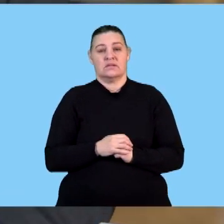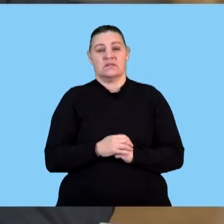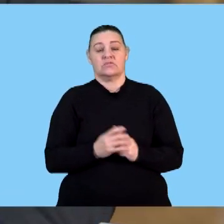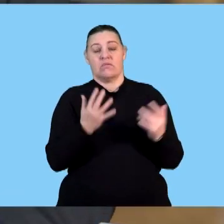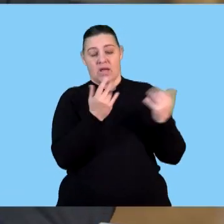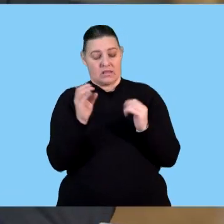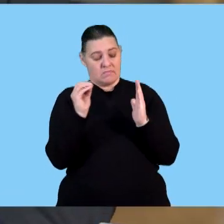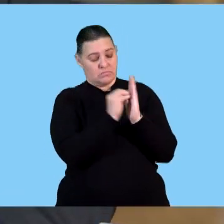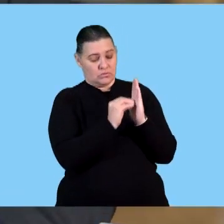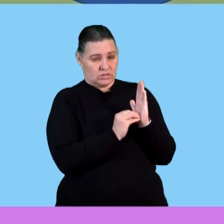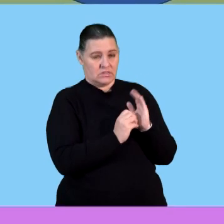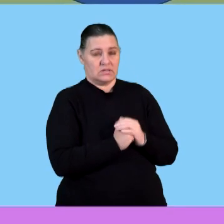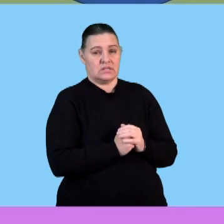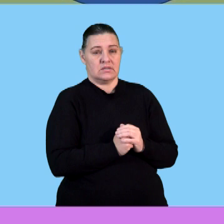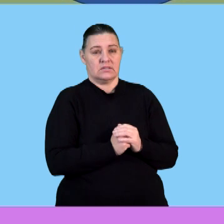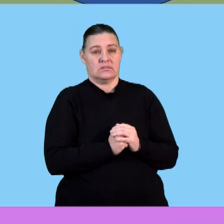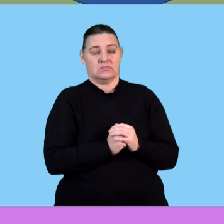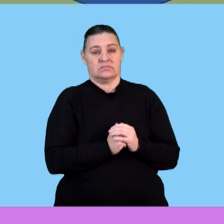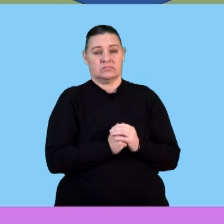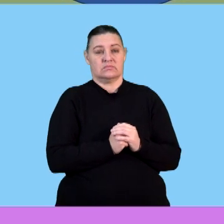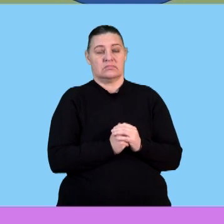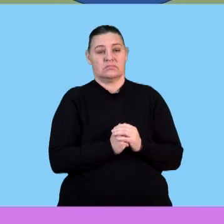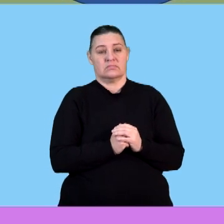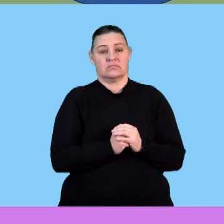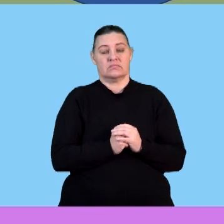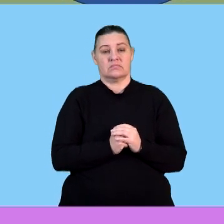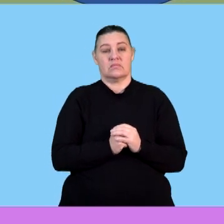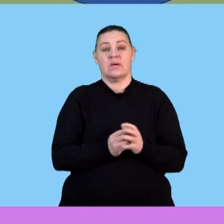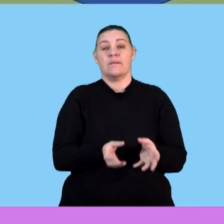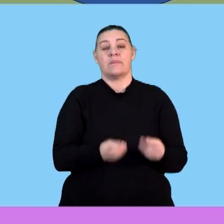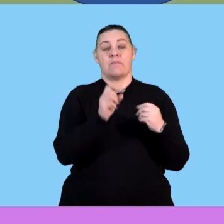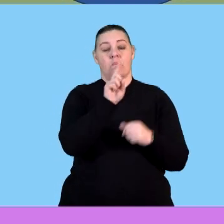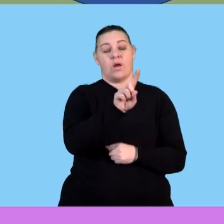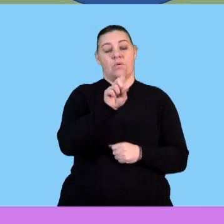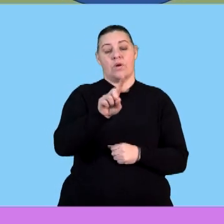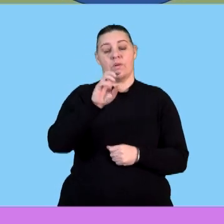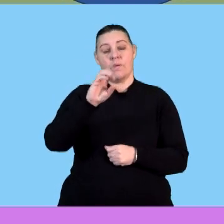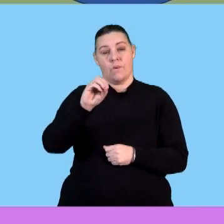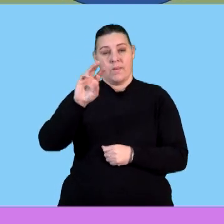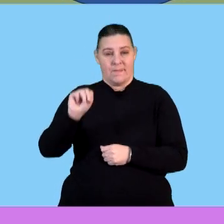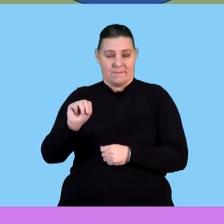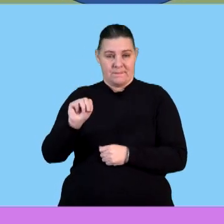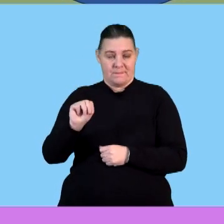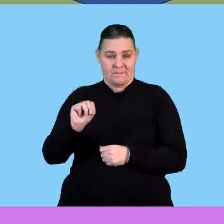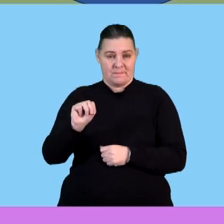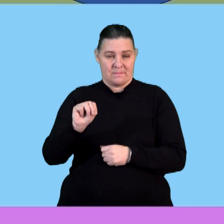the calculator goes, plugs it in, does its thing. We get 110